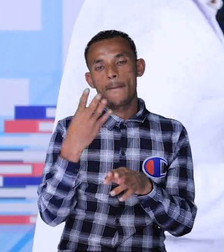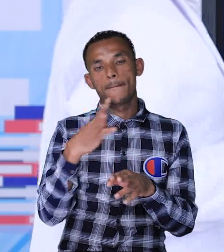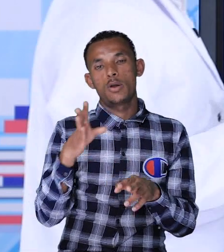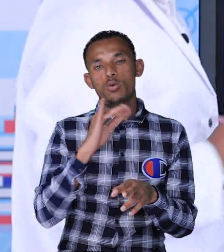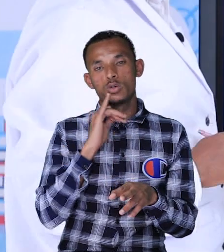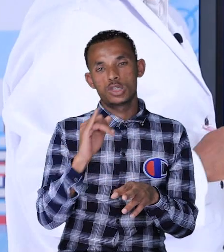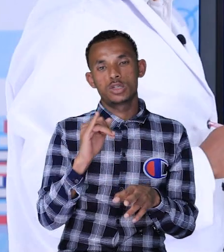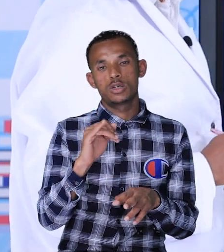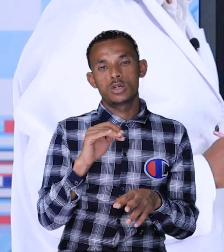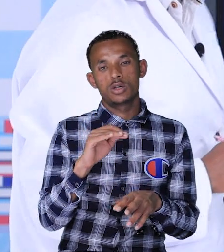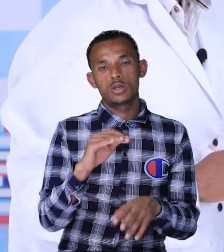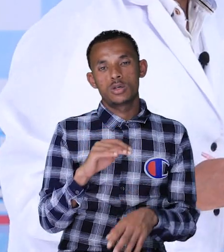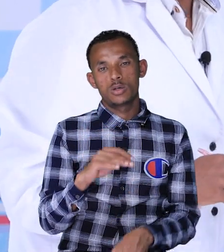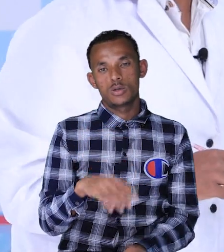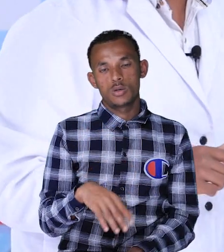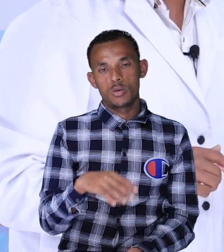is